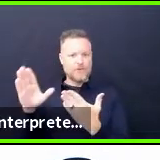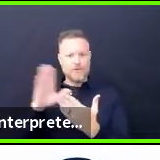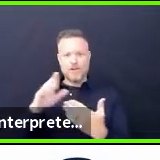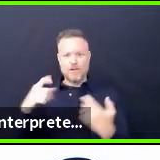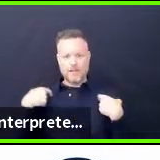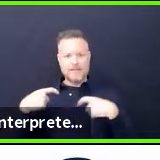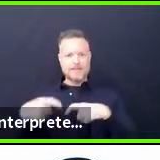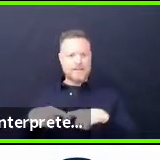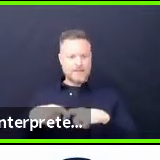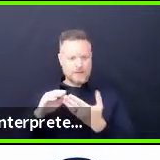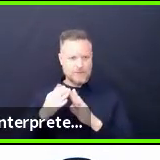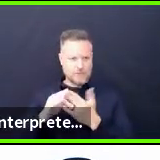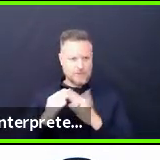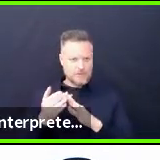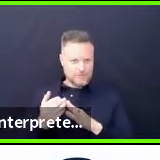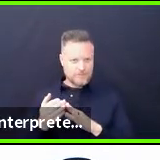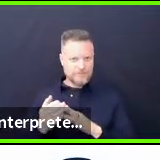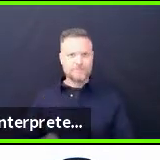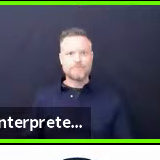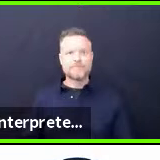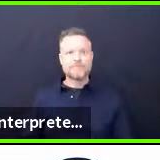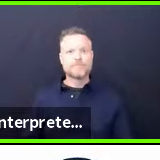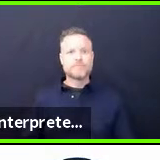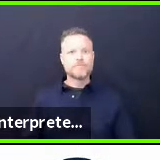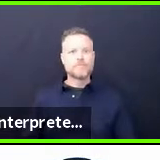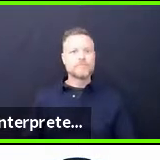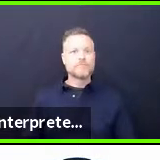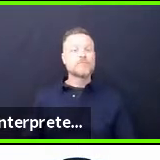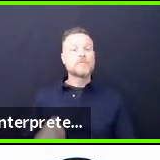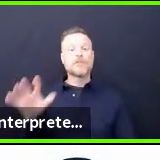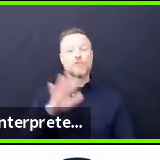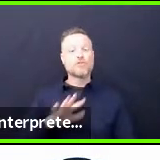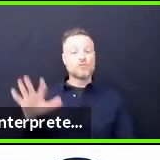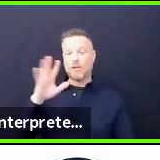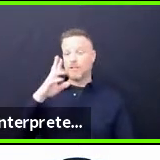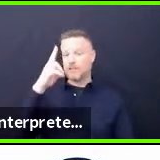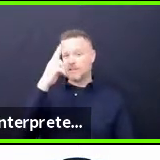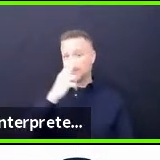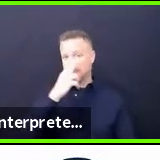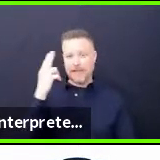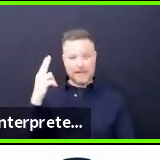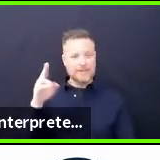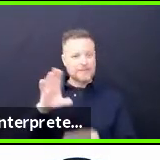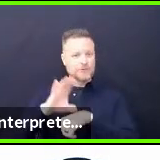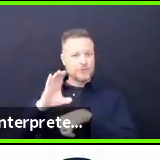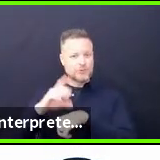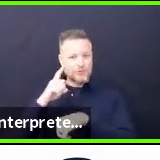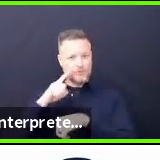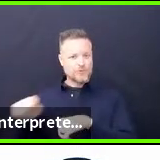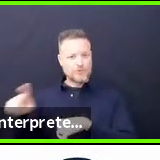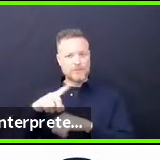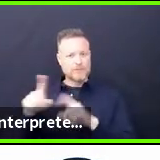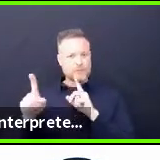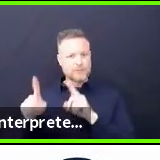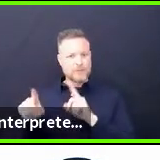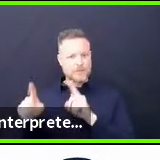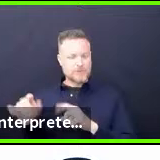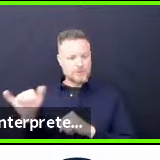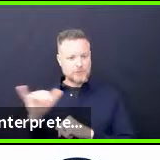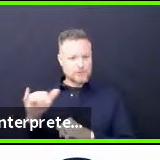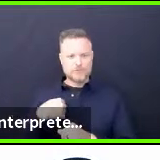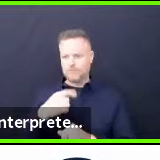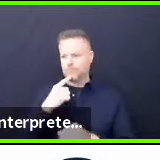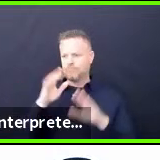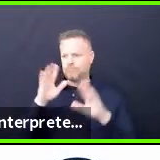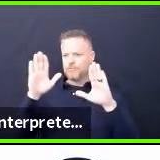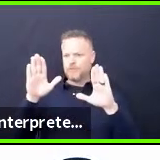communities and Hispanic communities in the dioceses across the state of Kansas in terms of their response. I think it's absolutely